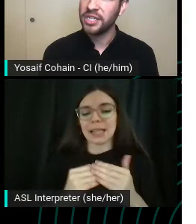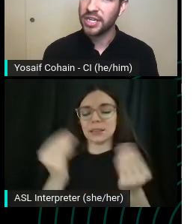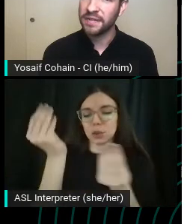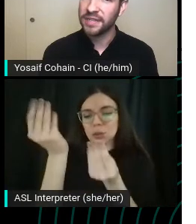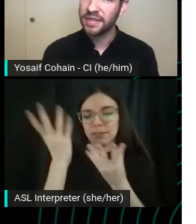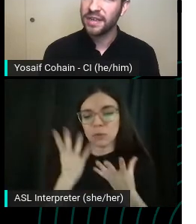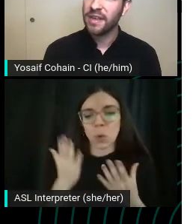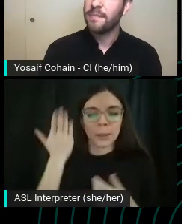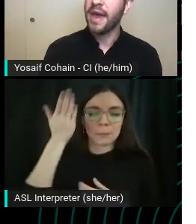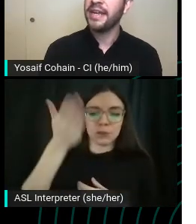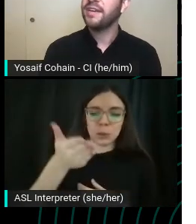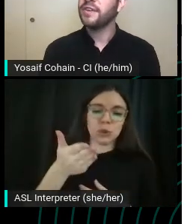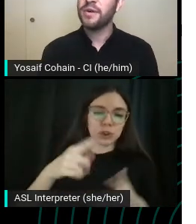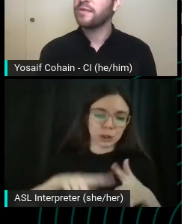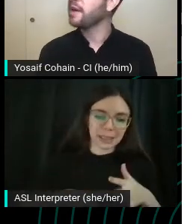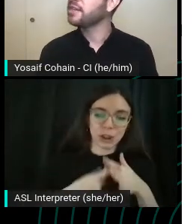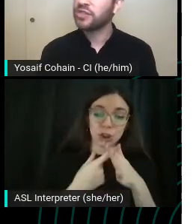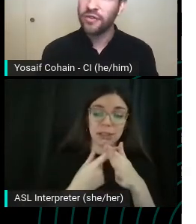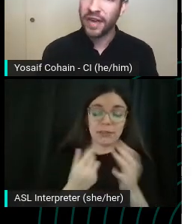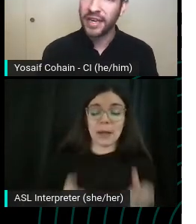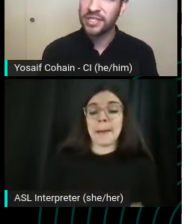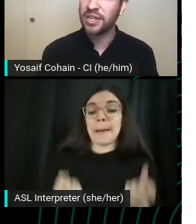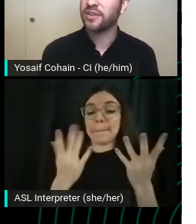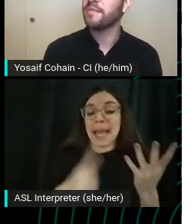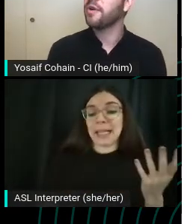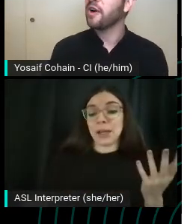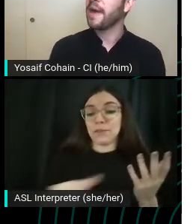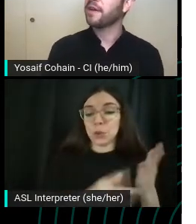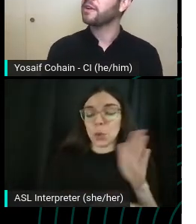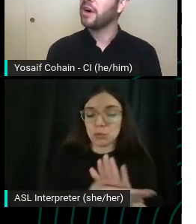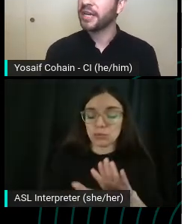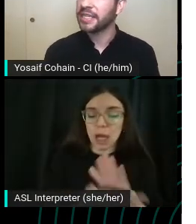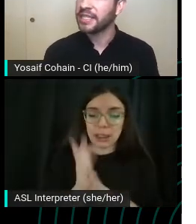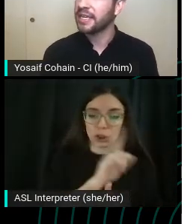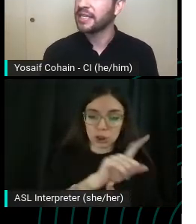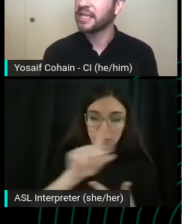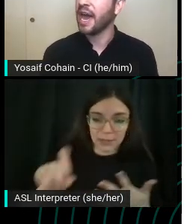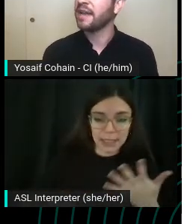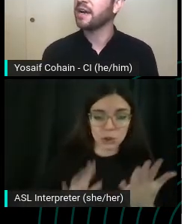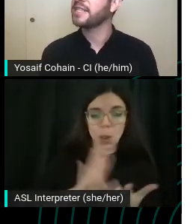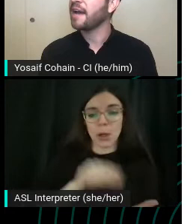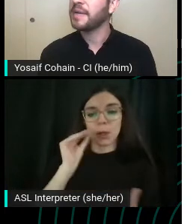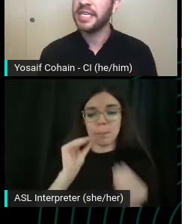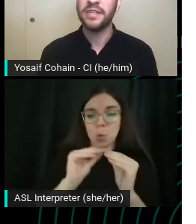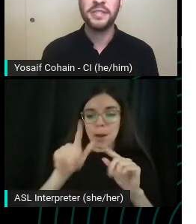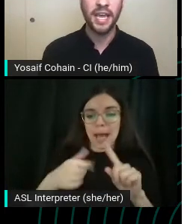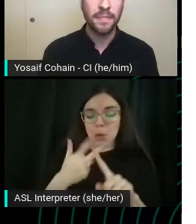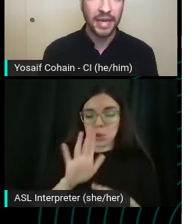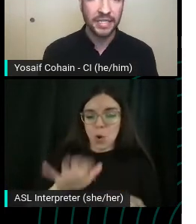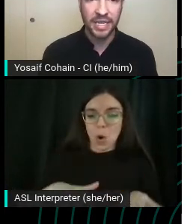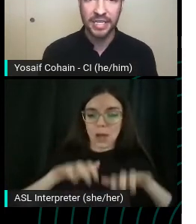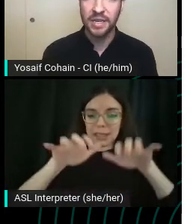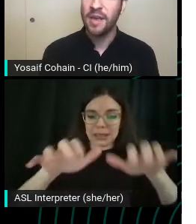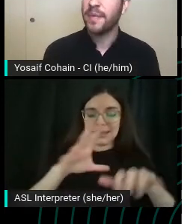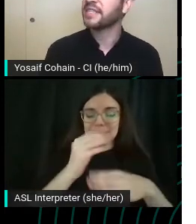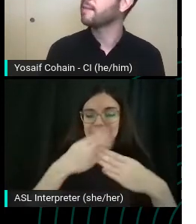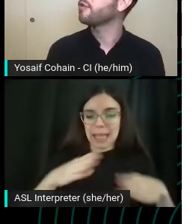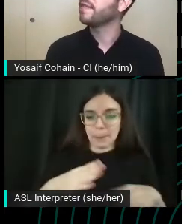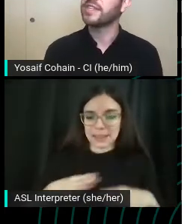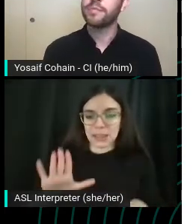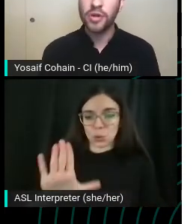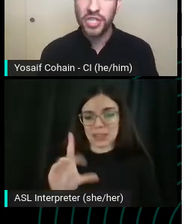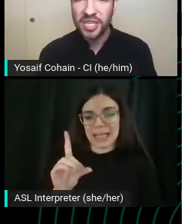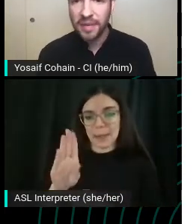future initiatives. Many of you are running surveys to learn more about your audiences and are segmenting your databases based